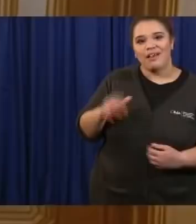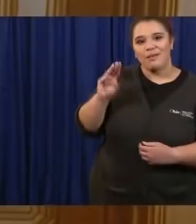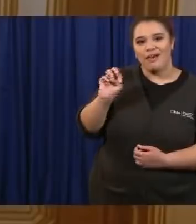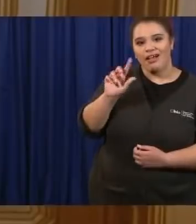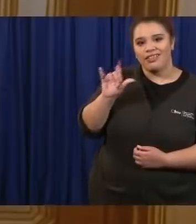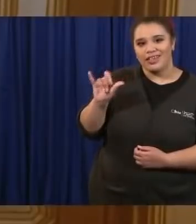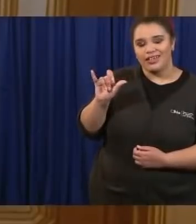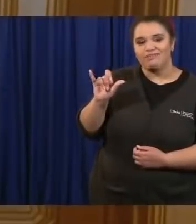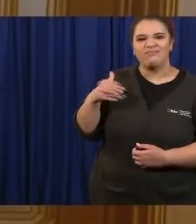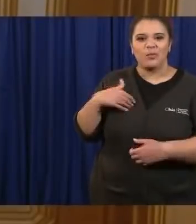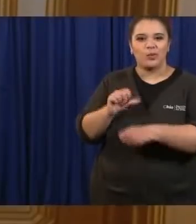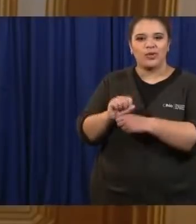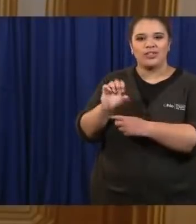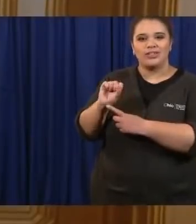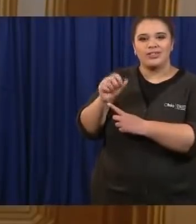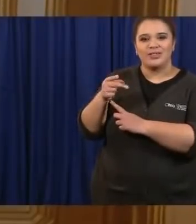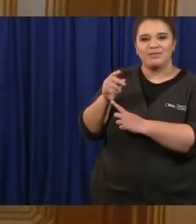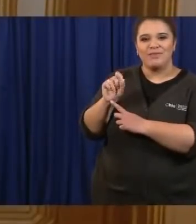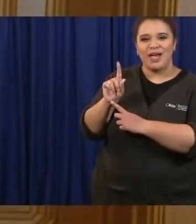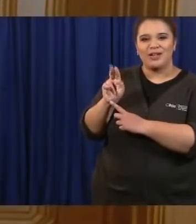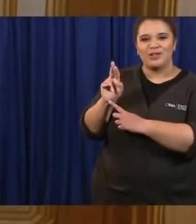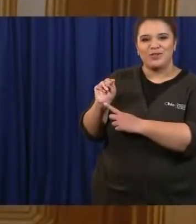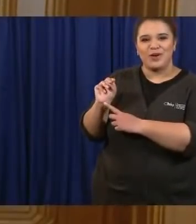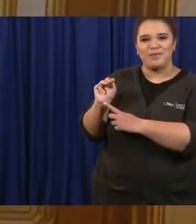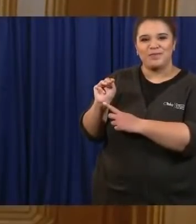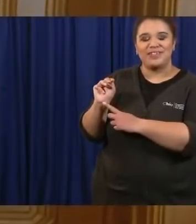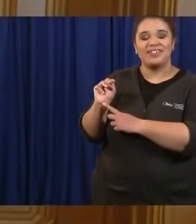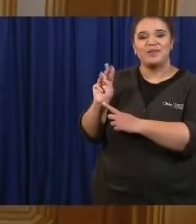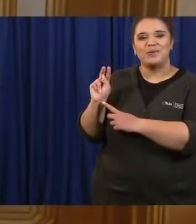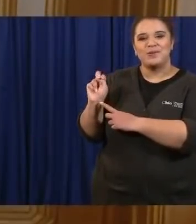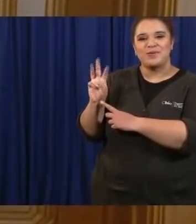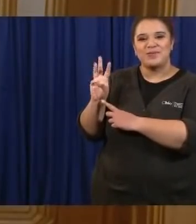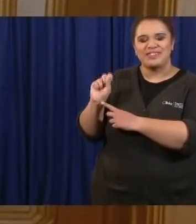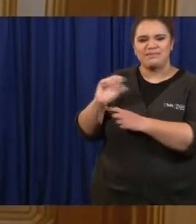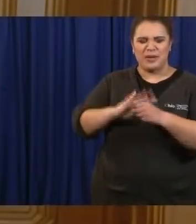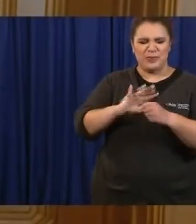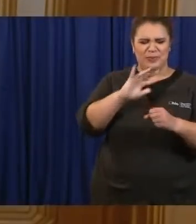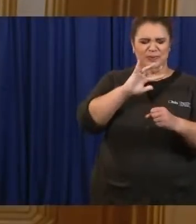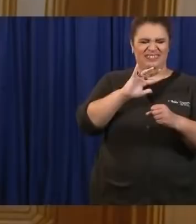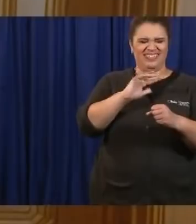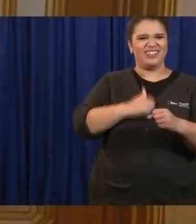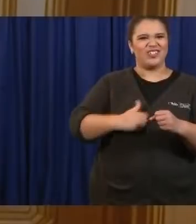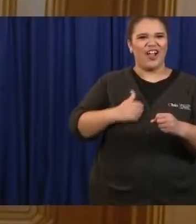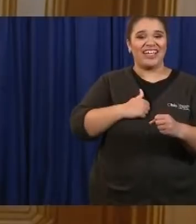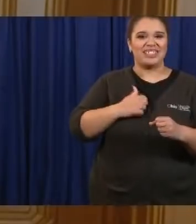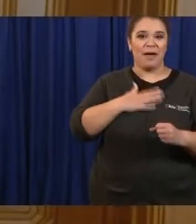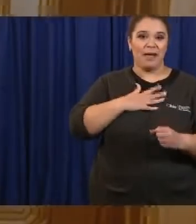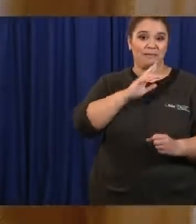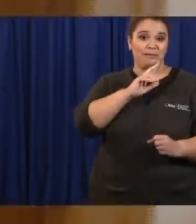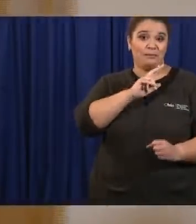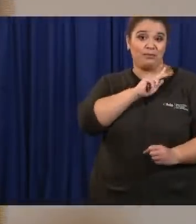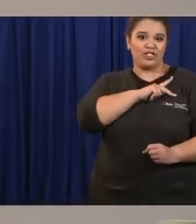is for, sorry, it's my magnetic personality. My question is for the Lieutenant Governor.